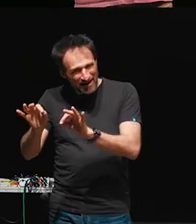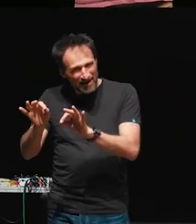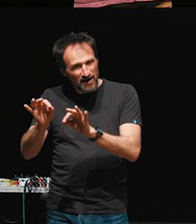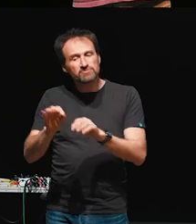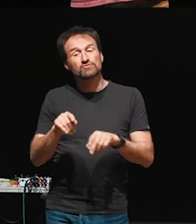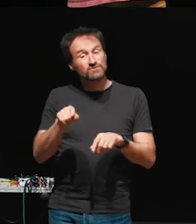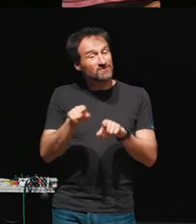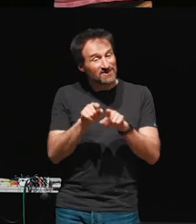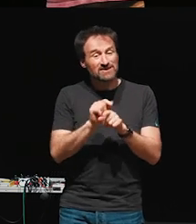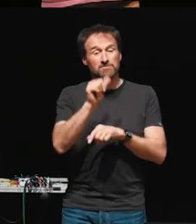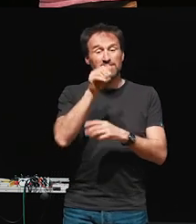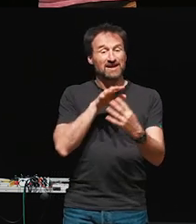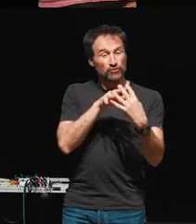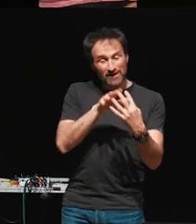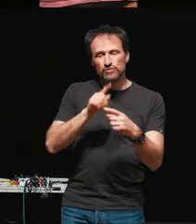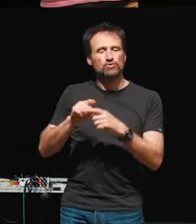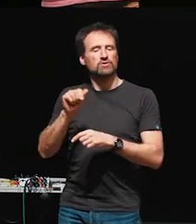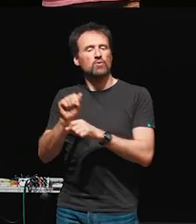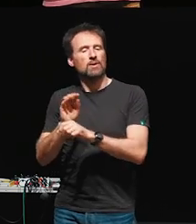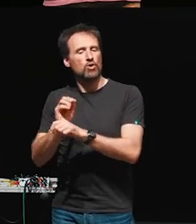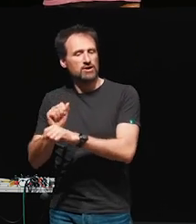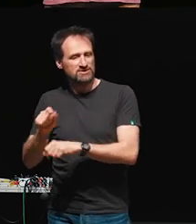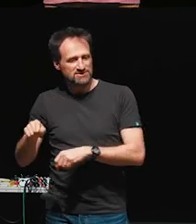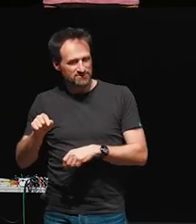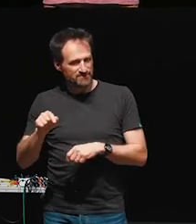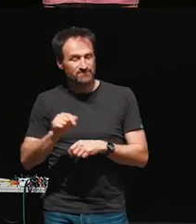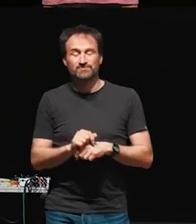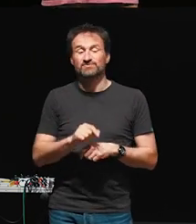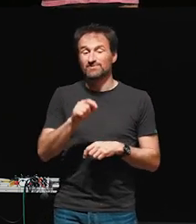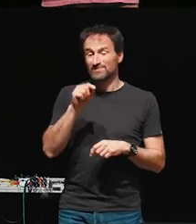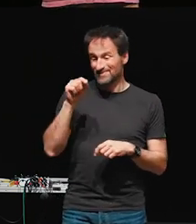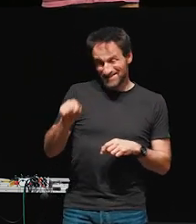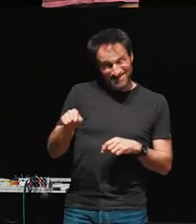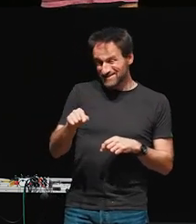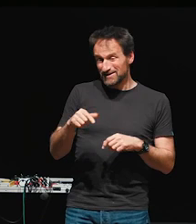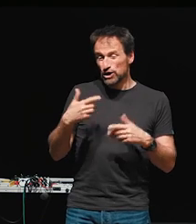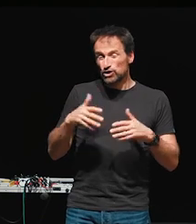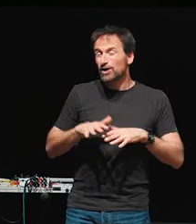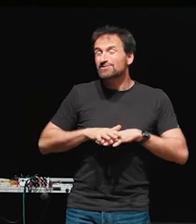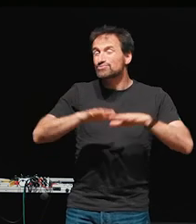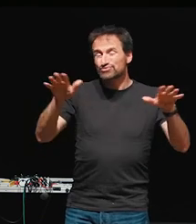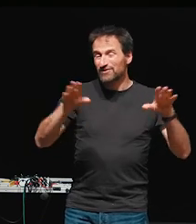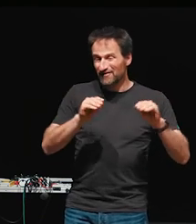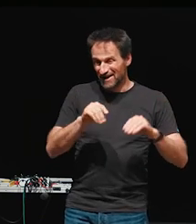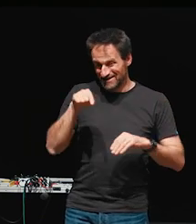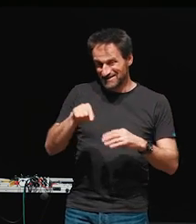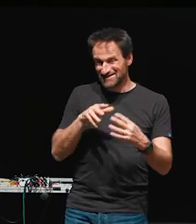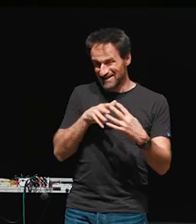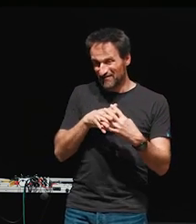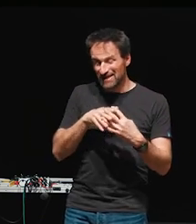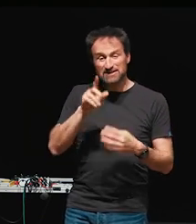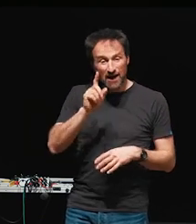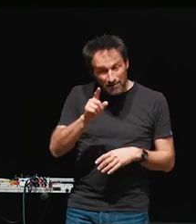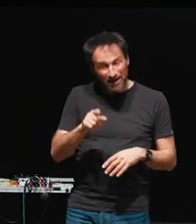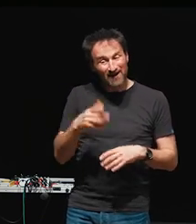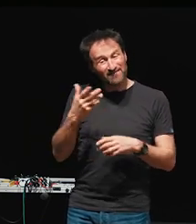workers. So this is a very not widely used interface, but applies to message ports. And in essence, what it